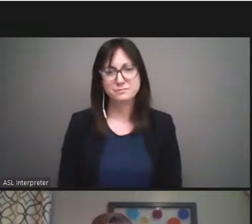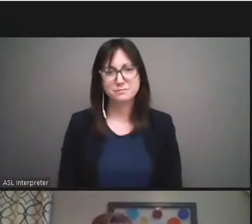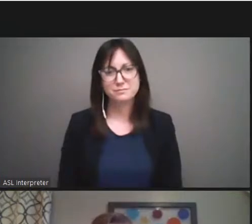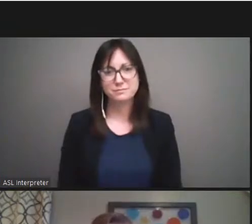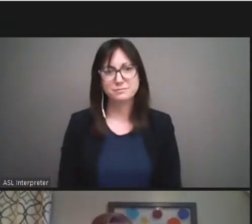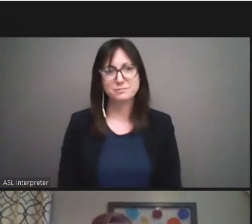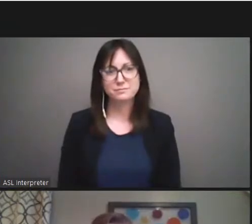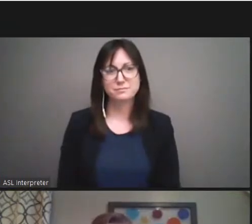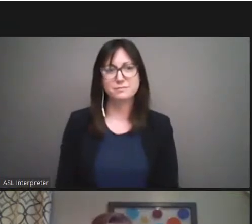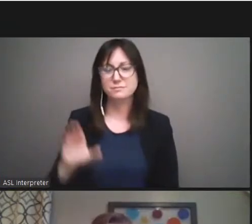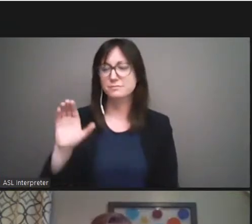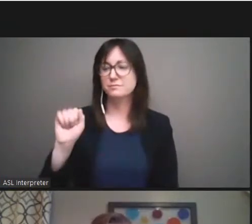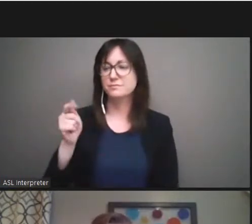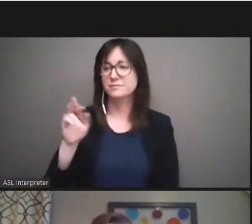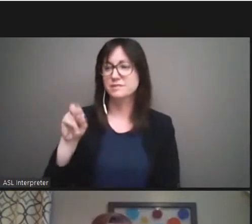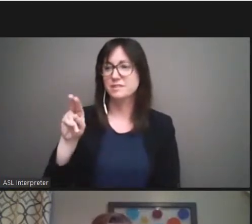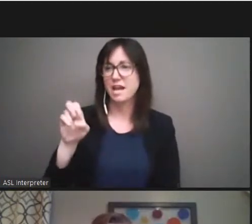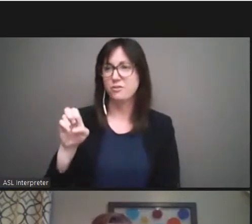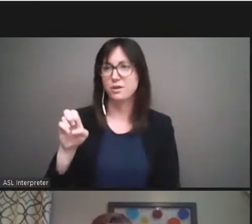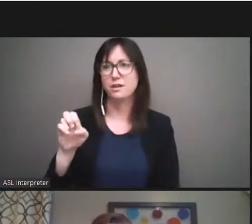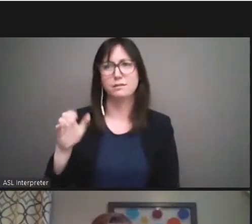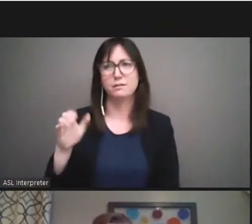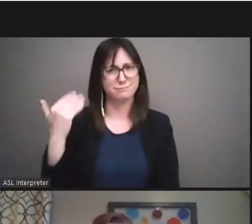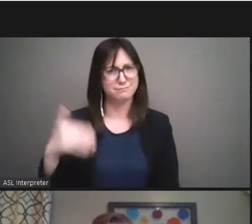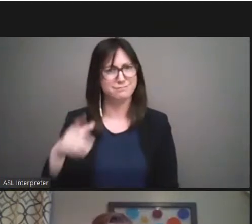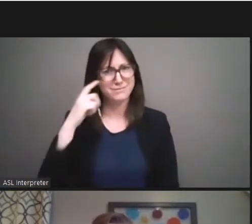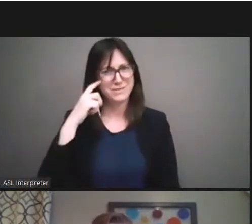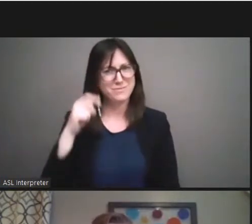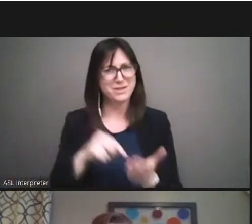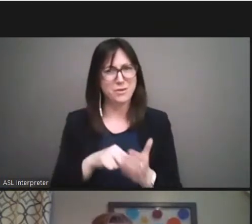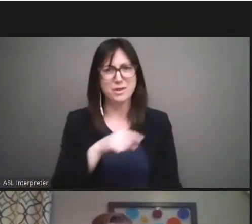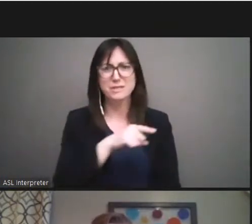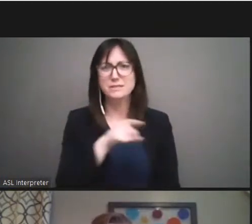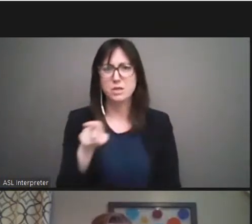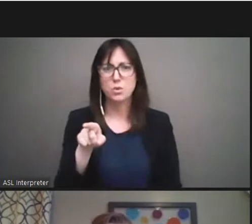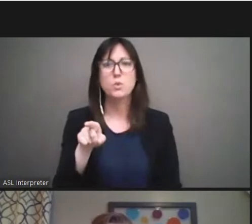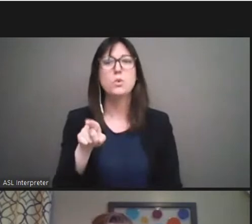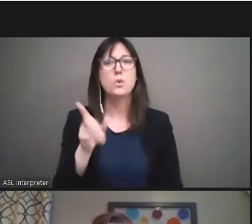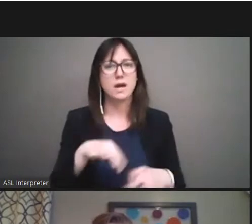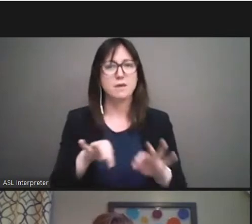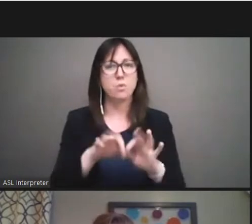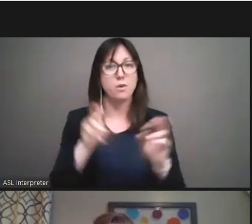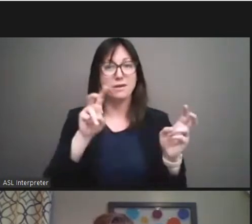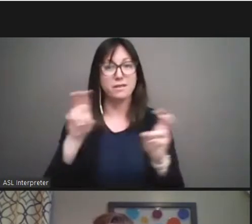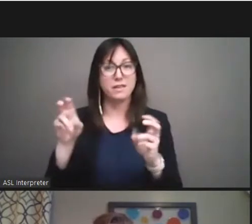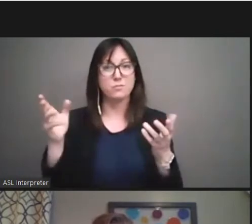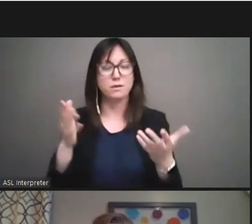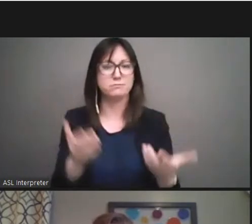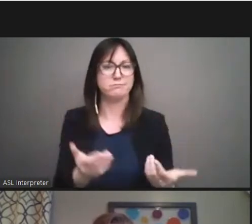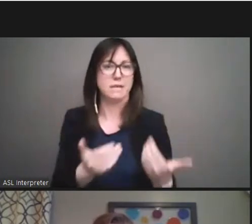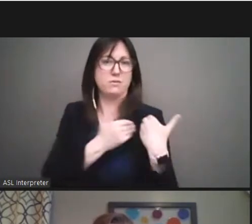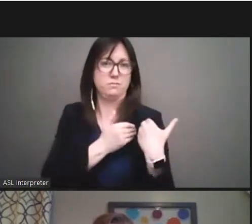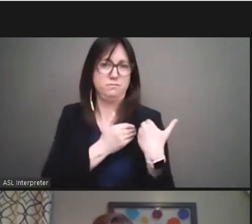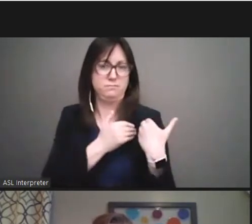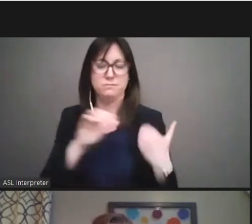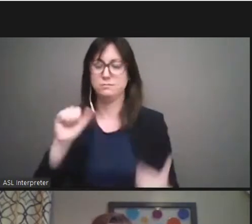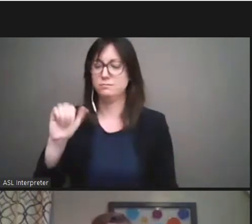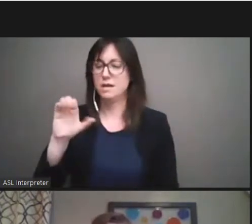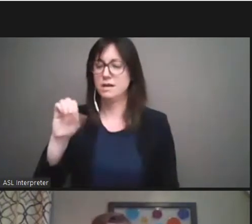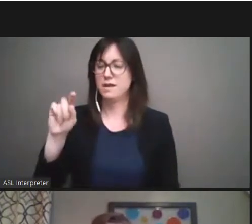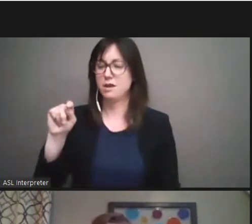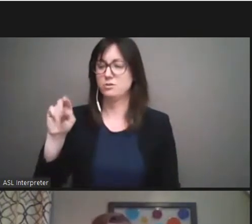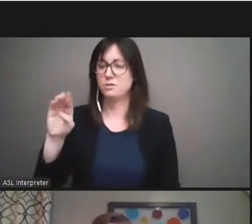I'm hearing huge themes of accountability and what it means to hold